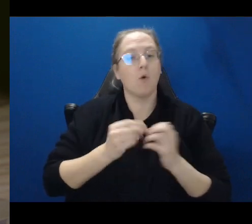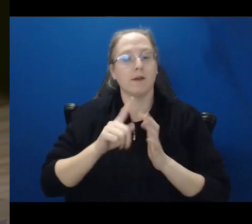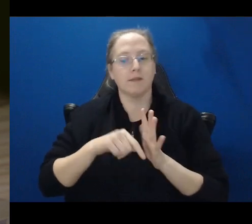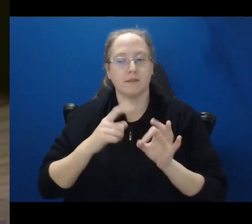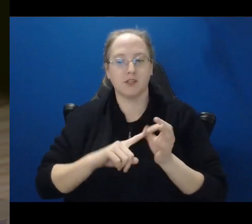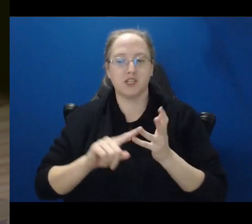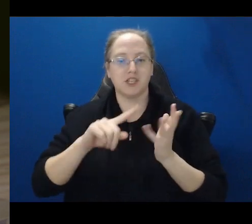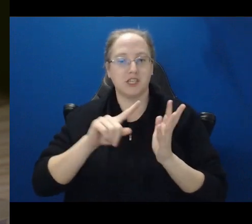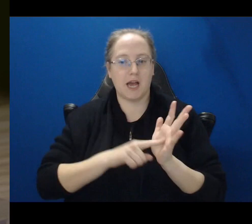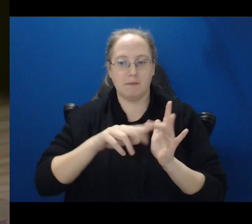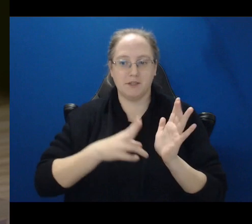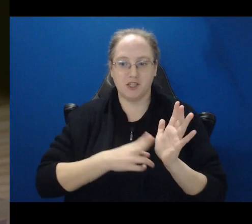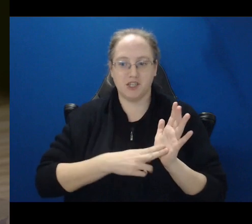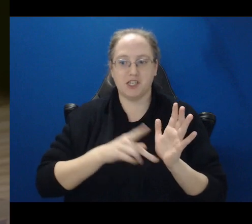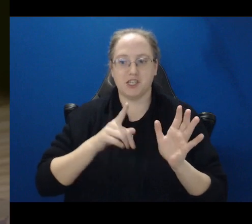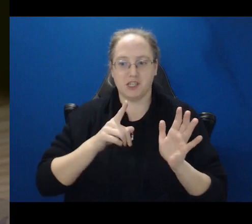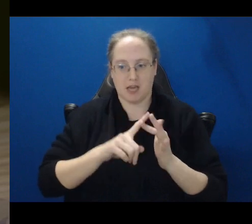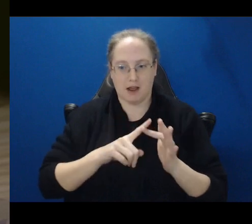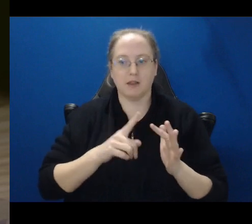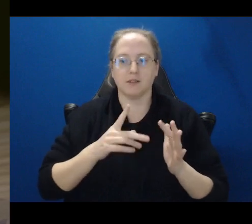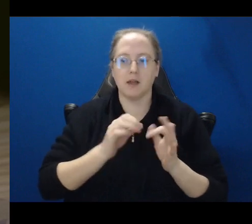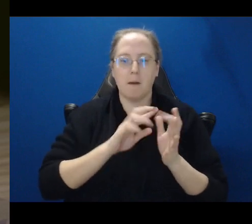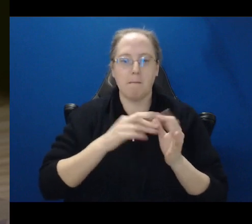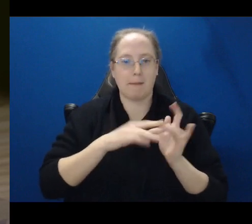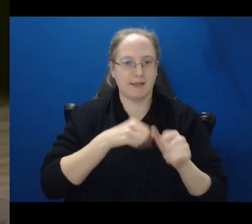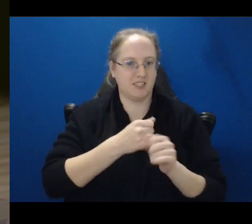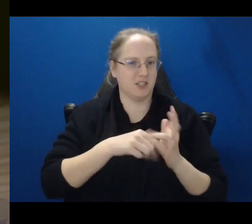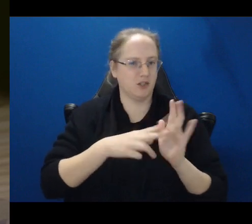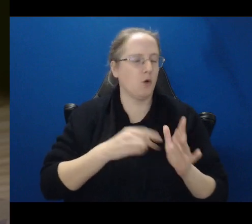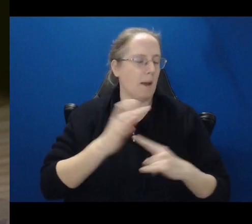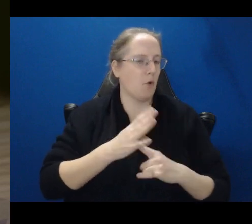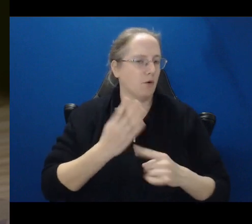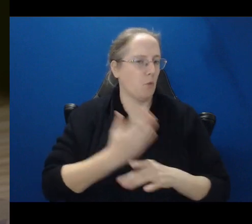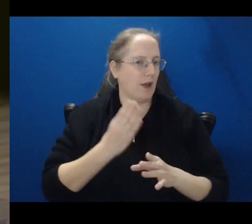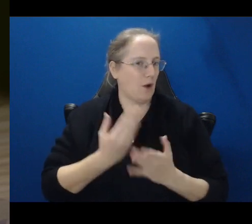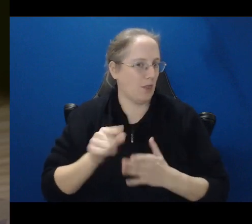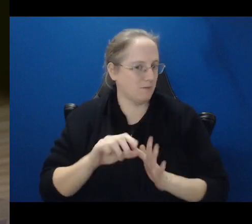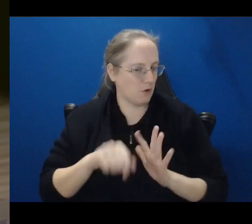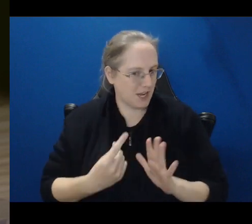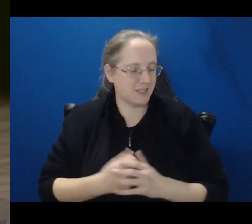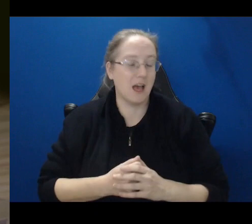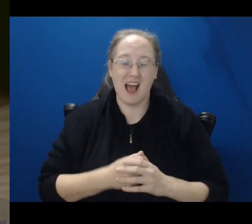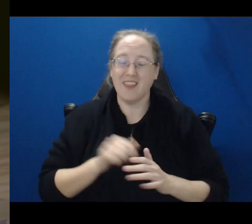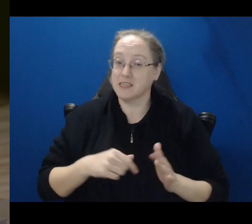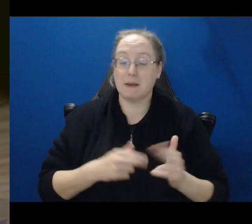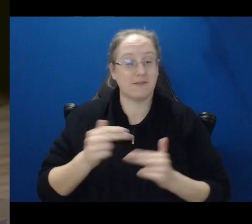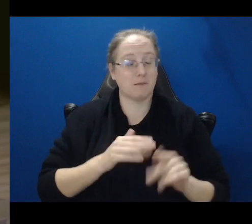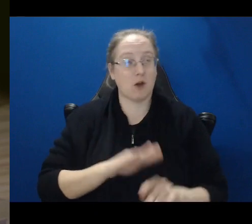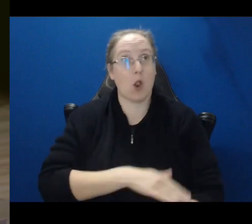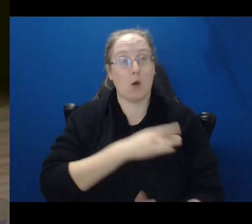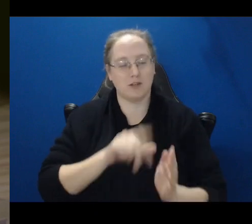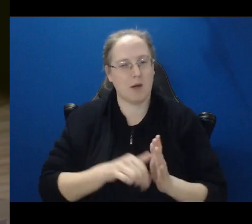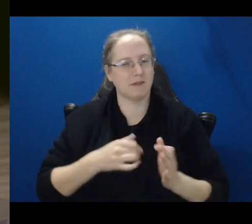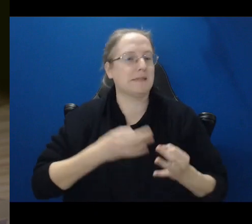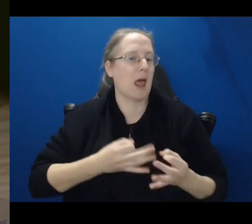Judy and Helen sort of on this project, which has been a long time in the works and was one delayed many times by